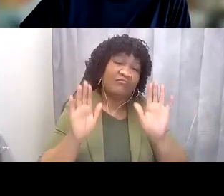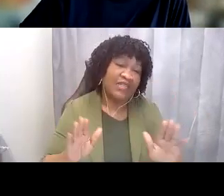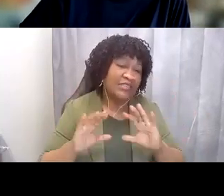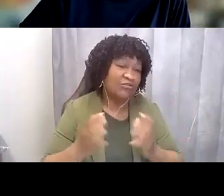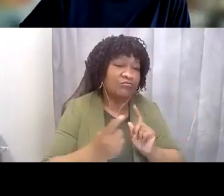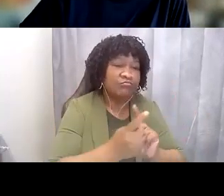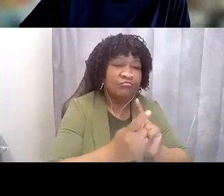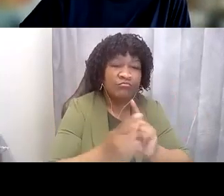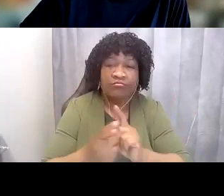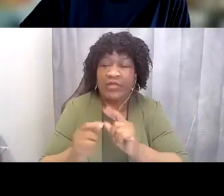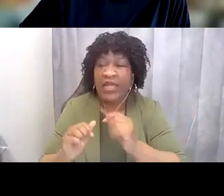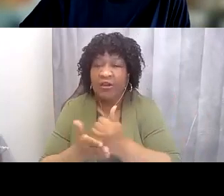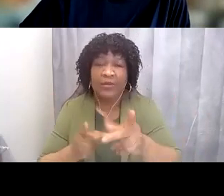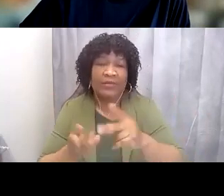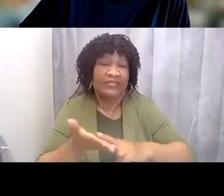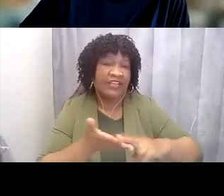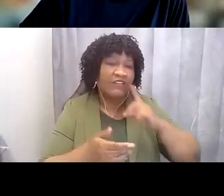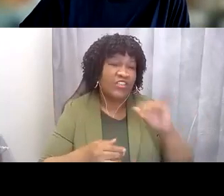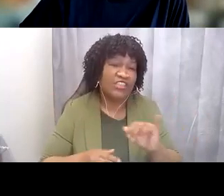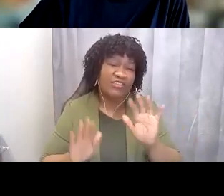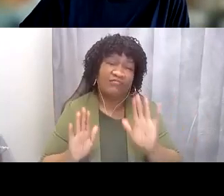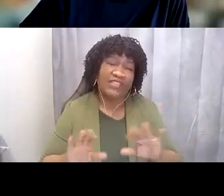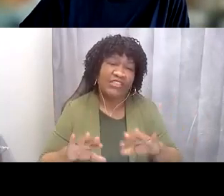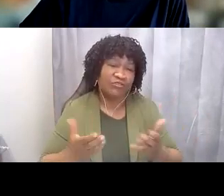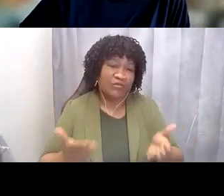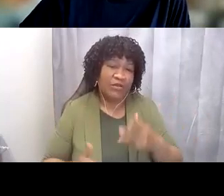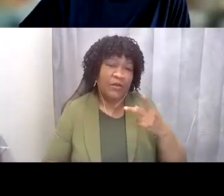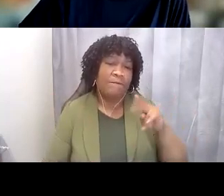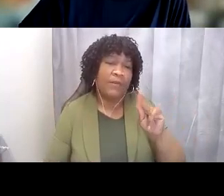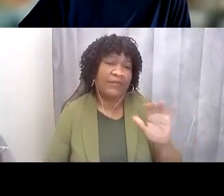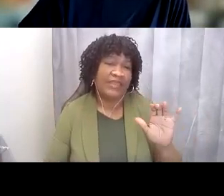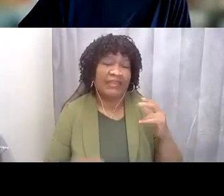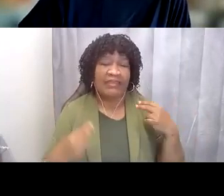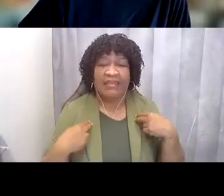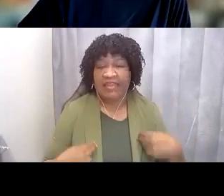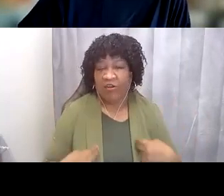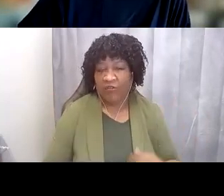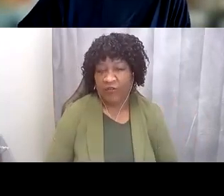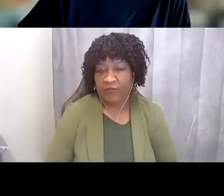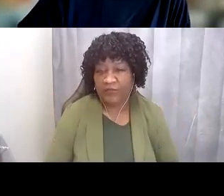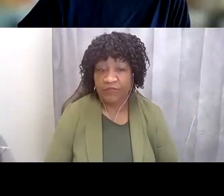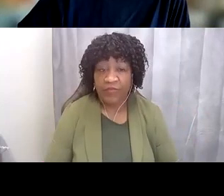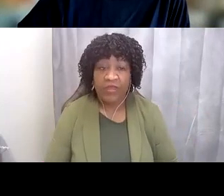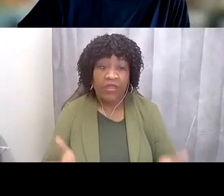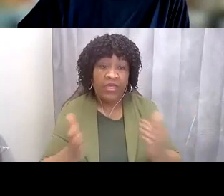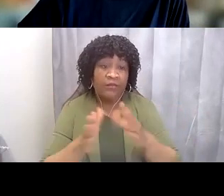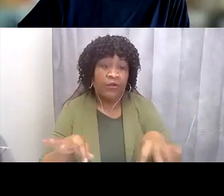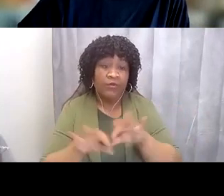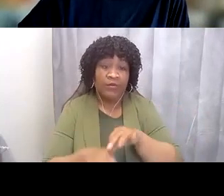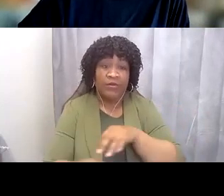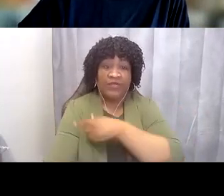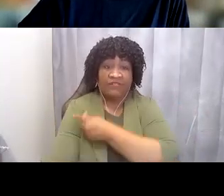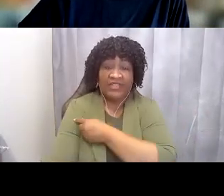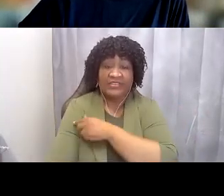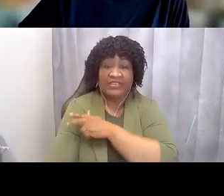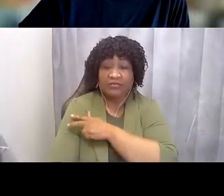group of folks here at Public Health. And then a reminder that the vaccines, the boosters